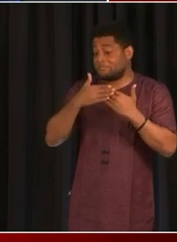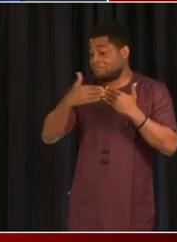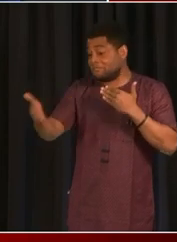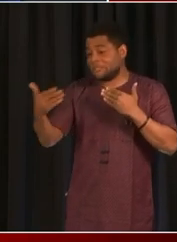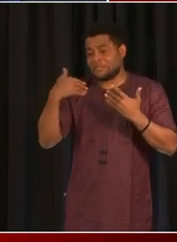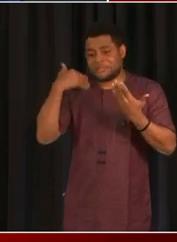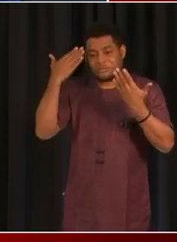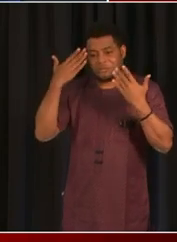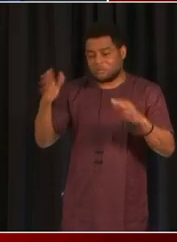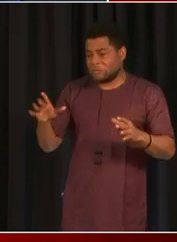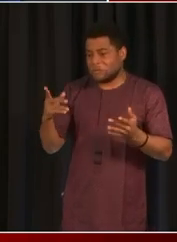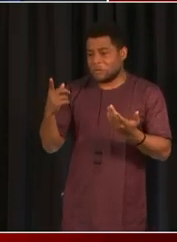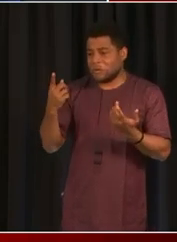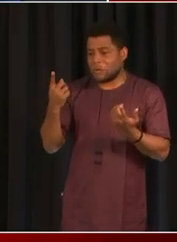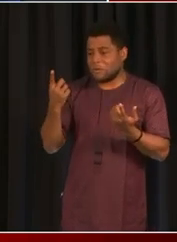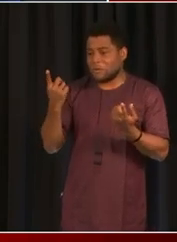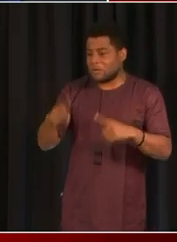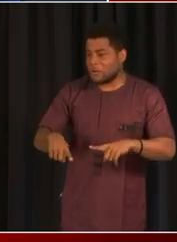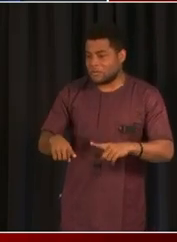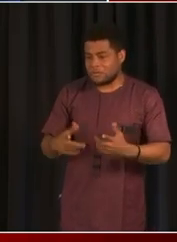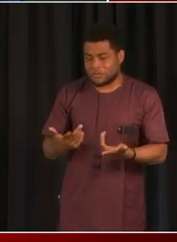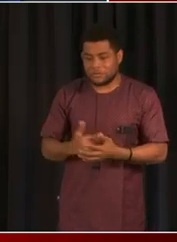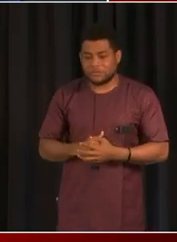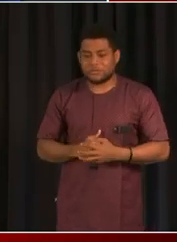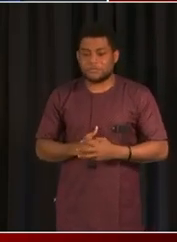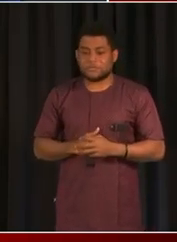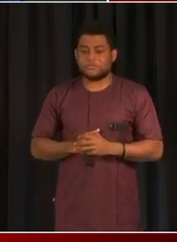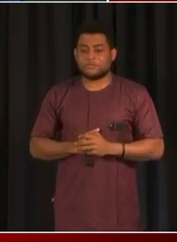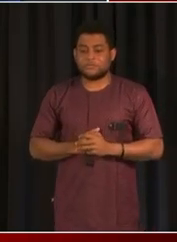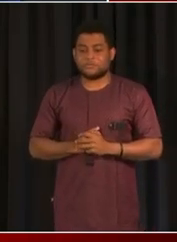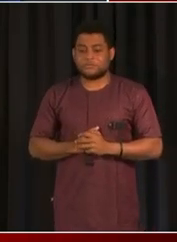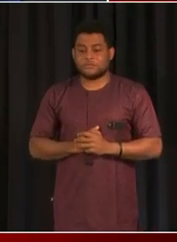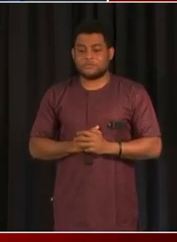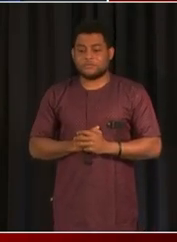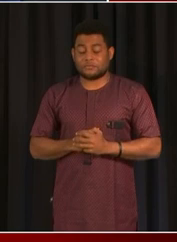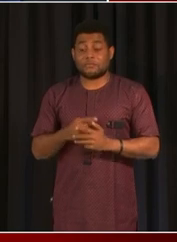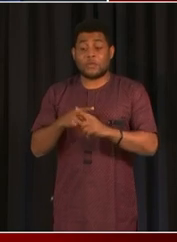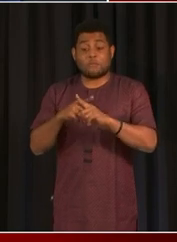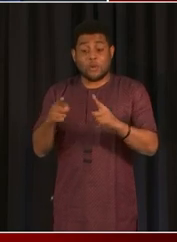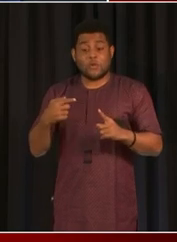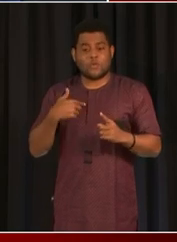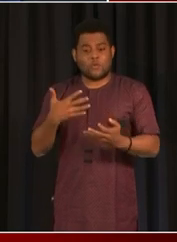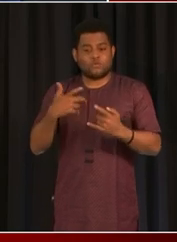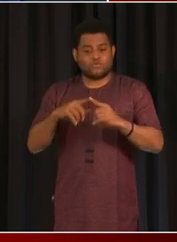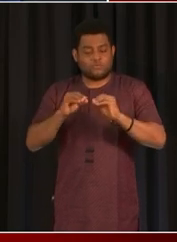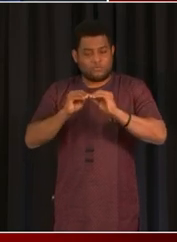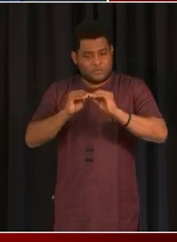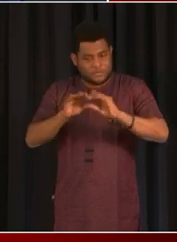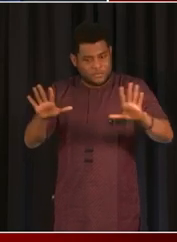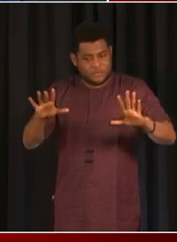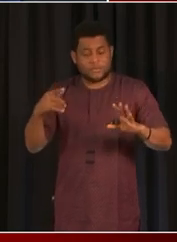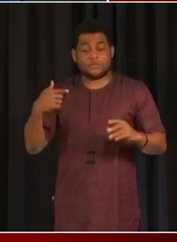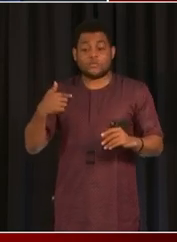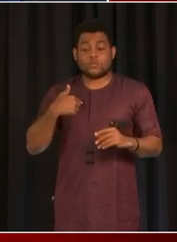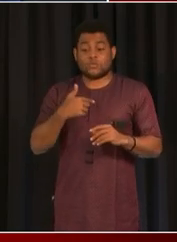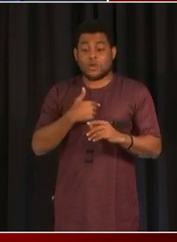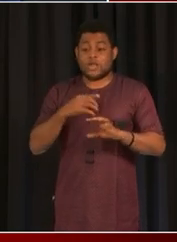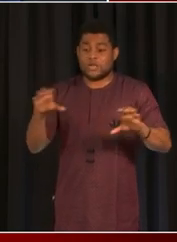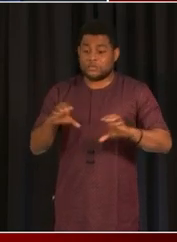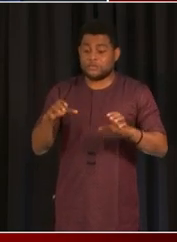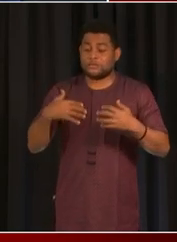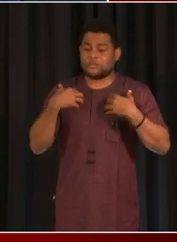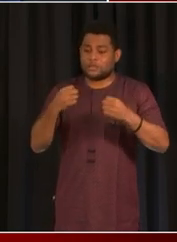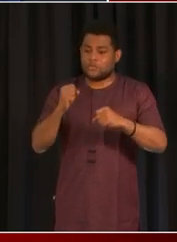if anything, in fact, is coming down the pike. My plea that I'm making is very clear. We've acted on healthcare workers. We have great